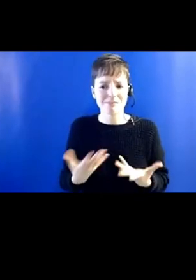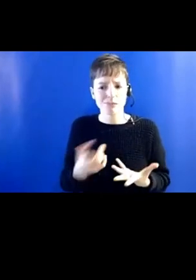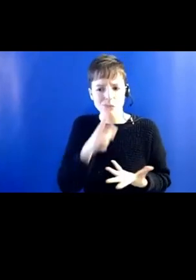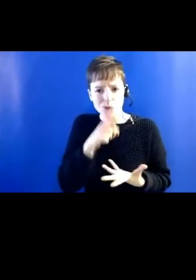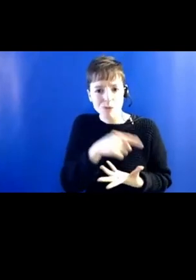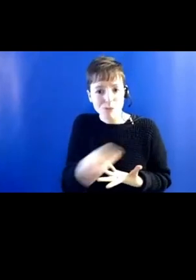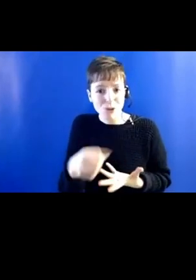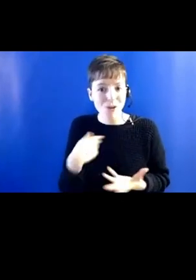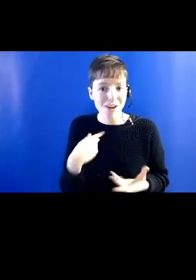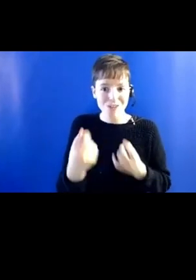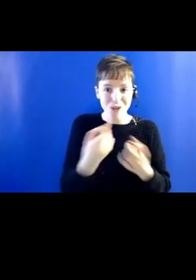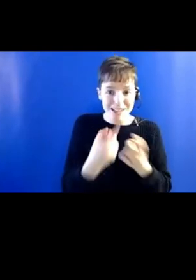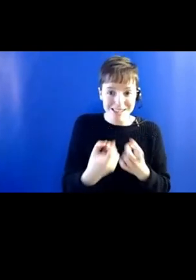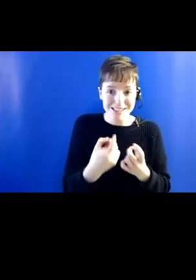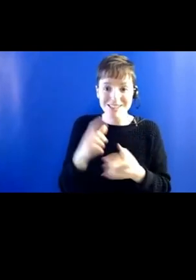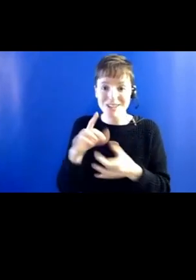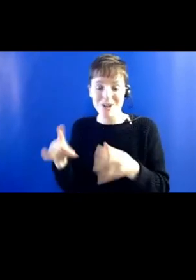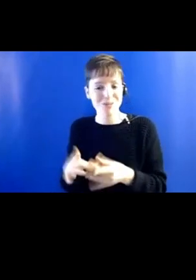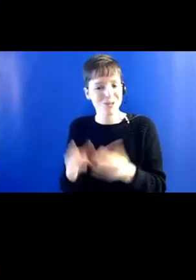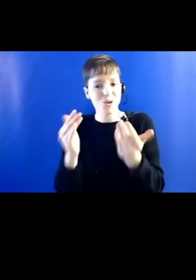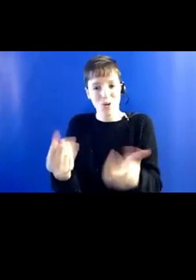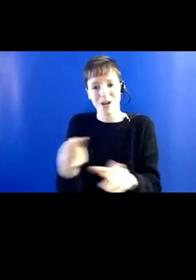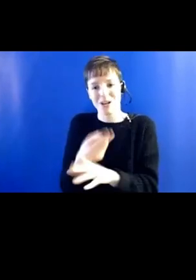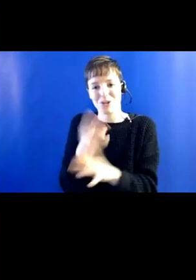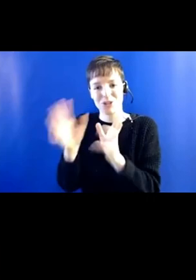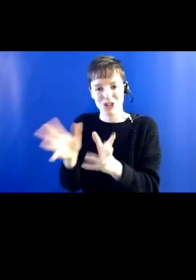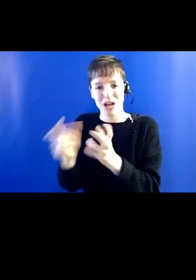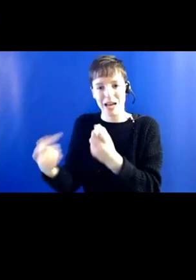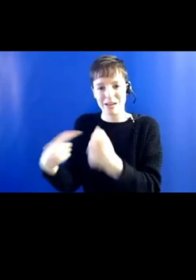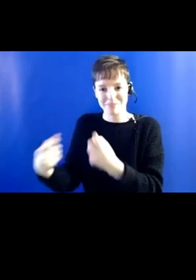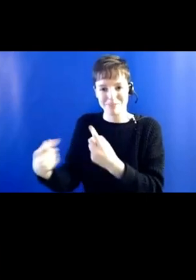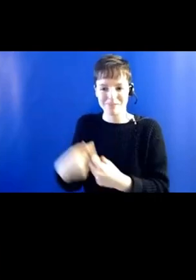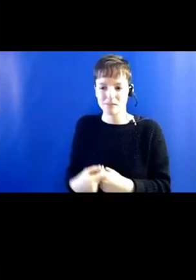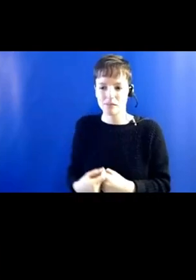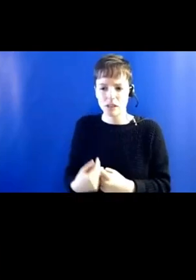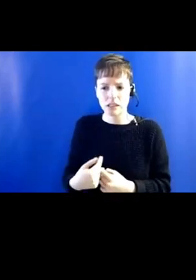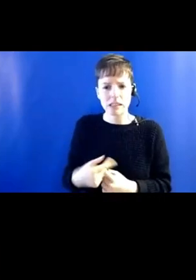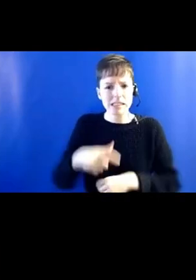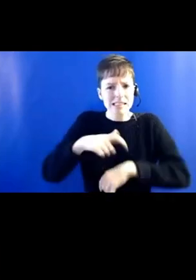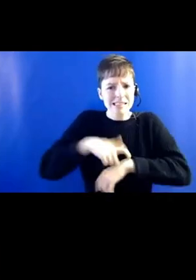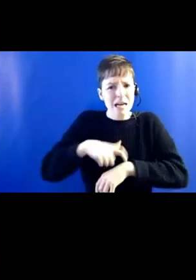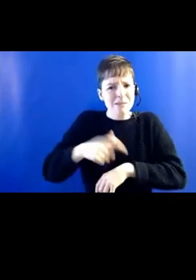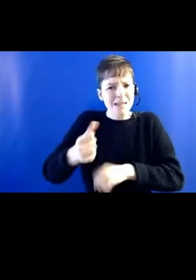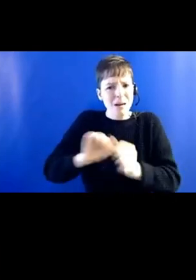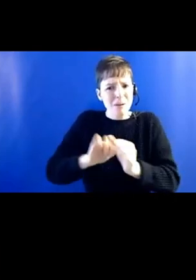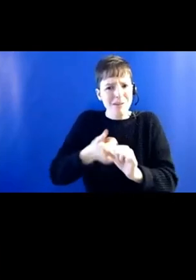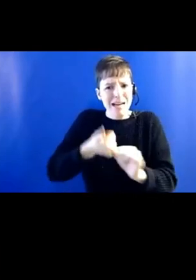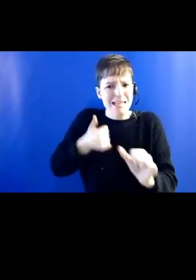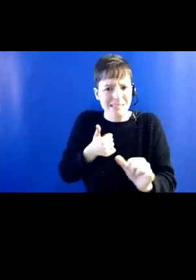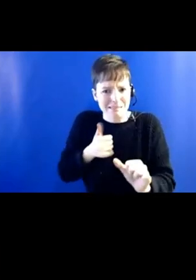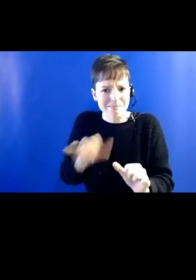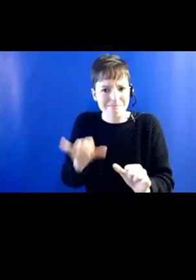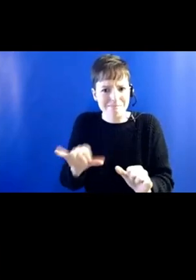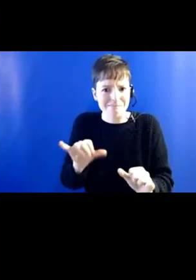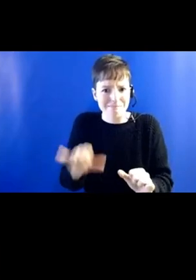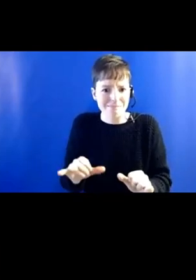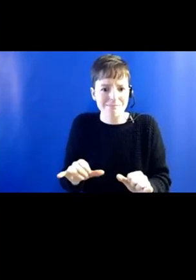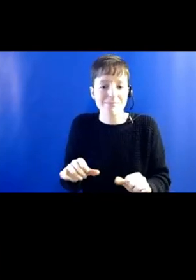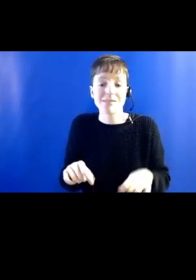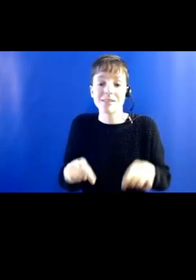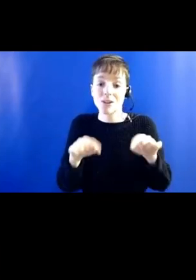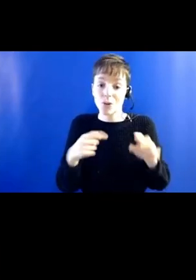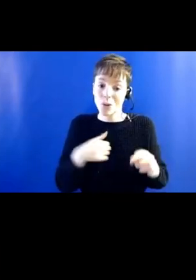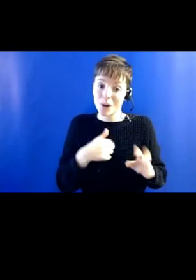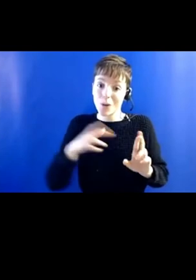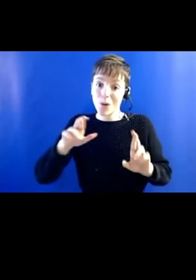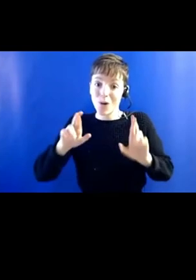you have questions and comments, so please keep posting them in the chat. We are a little bit behind our schedule. So initially, following